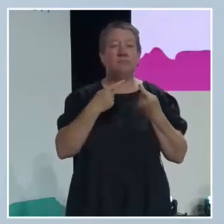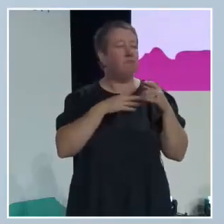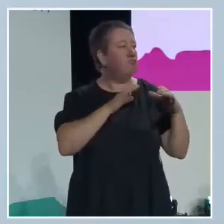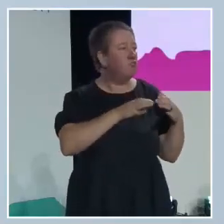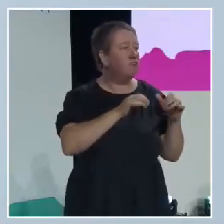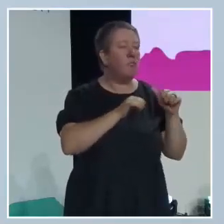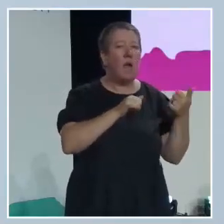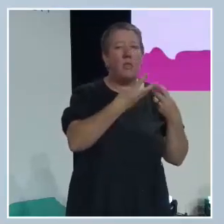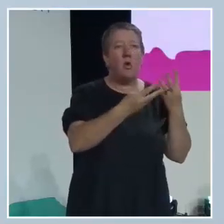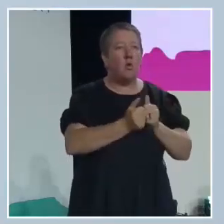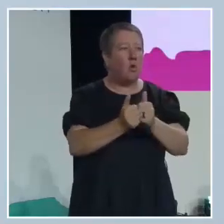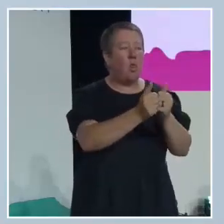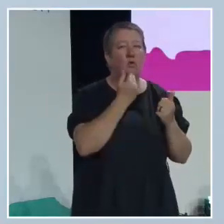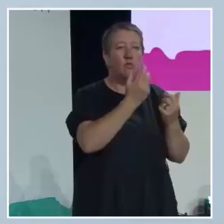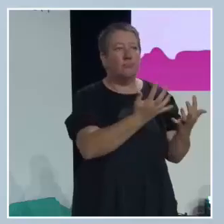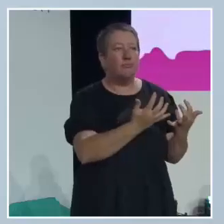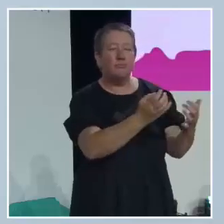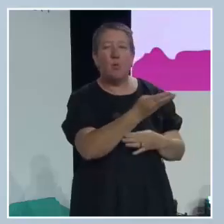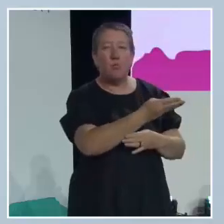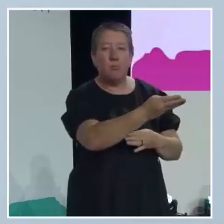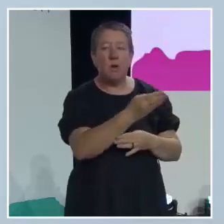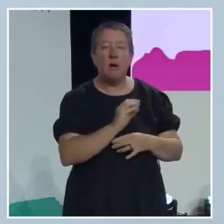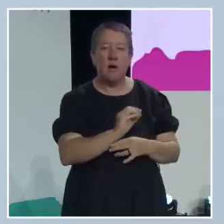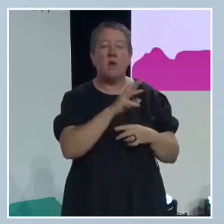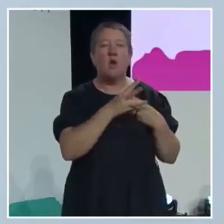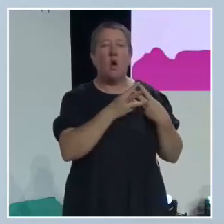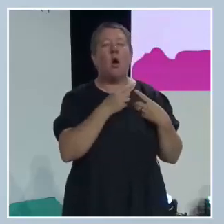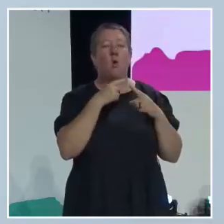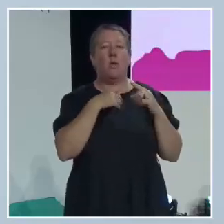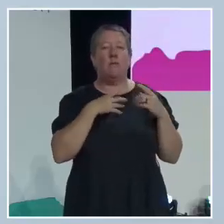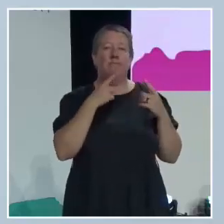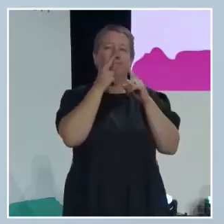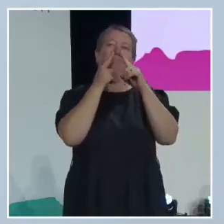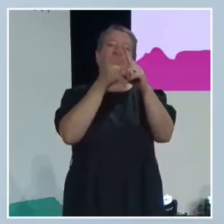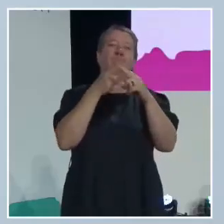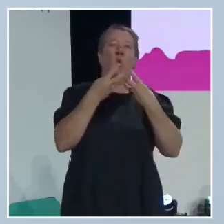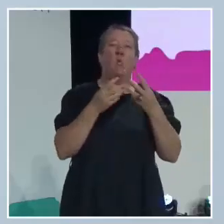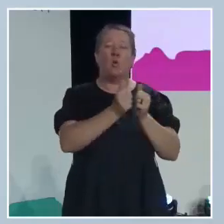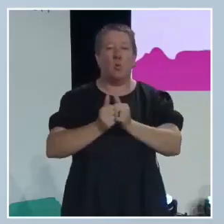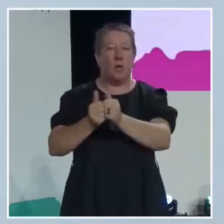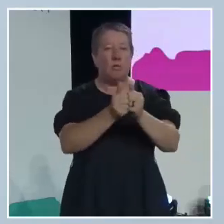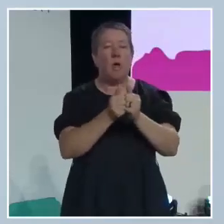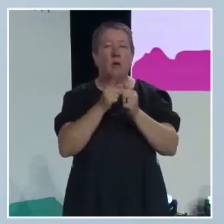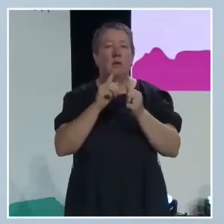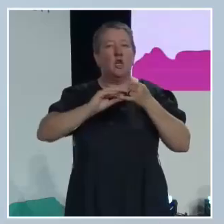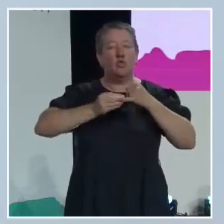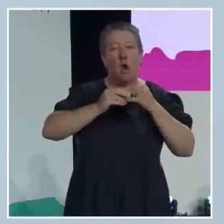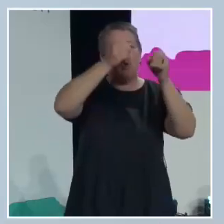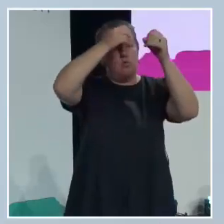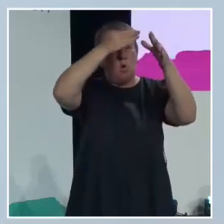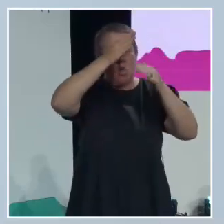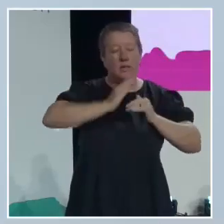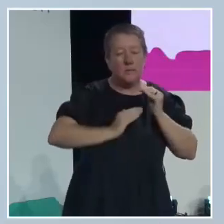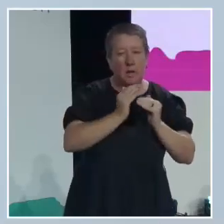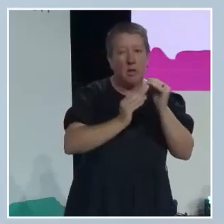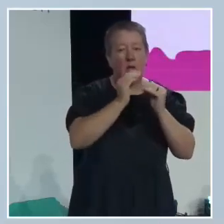other colleagues who are also sitting in the room today, to work together and to try to build the knowledge, collect the data, and